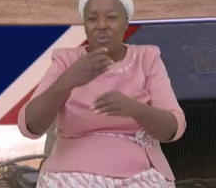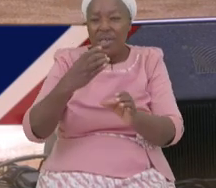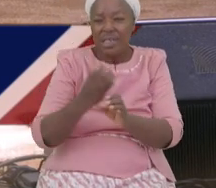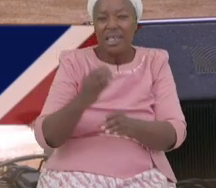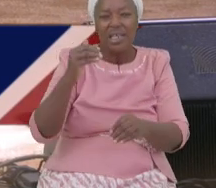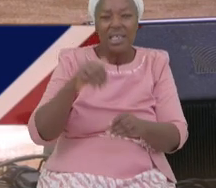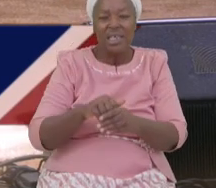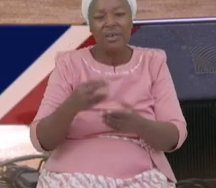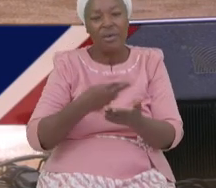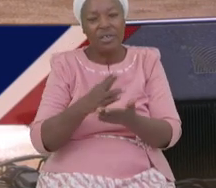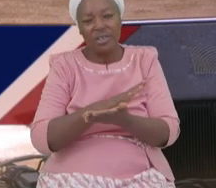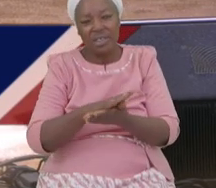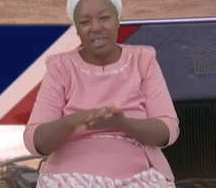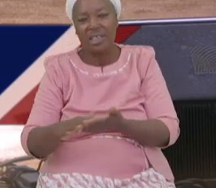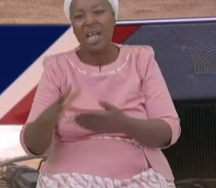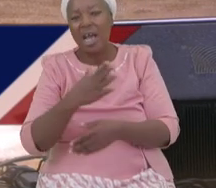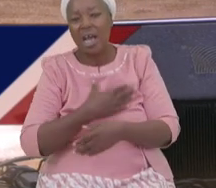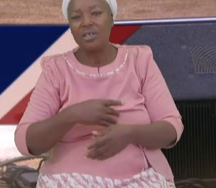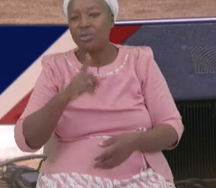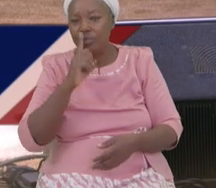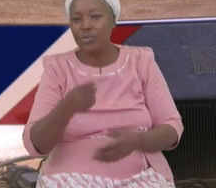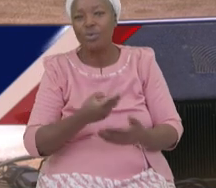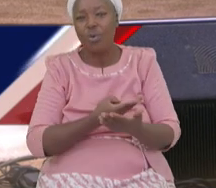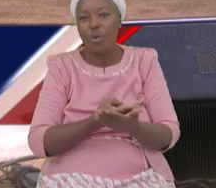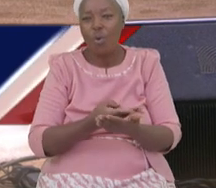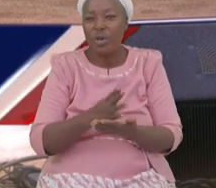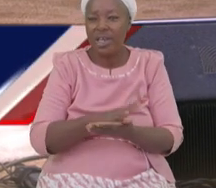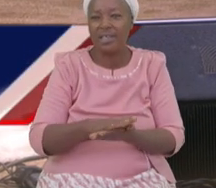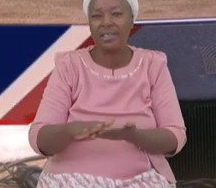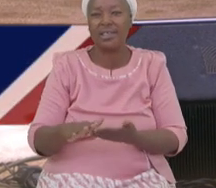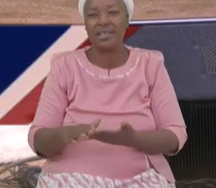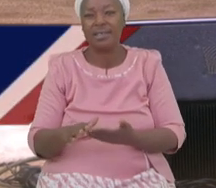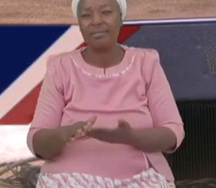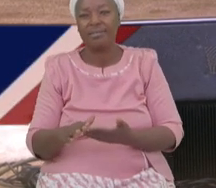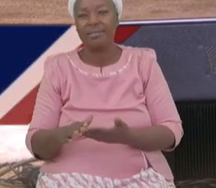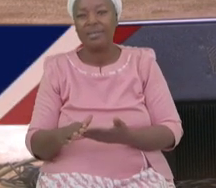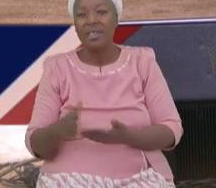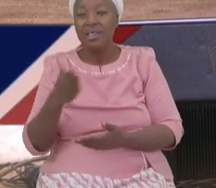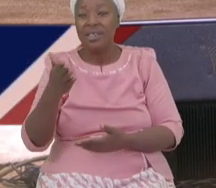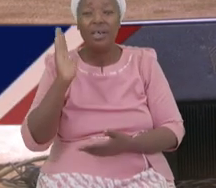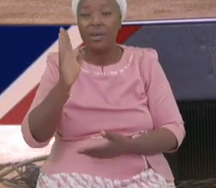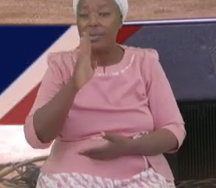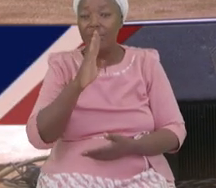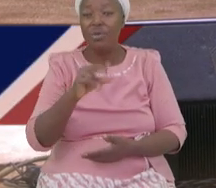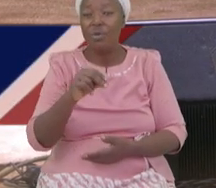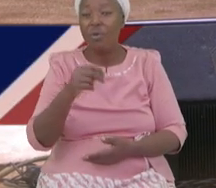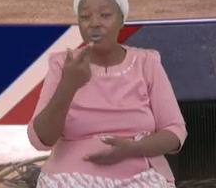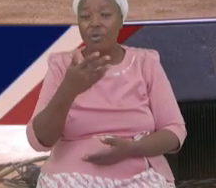created in righteousness and true holiness. There'll be no fake